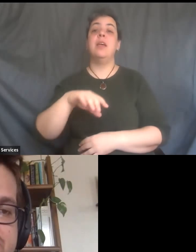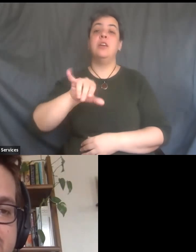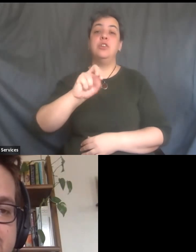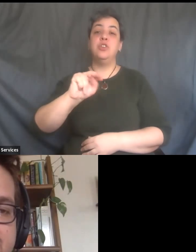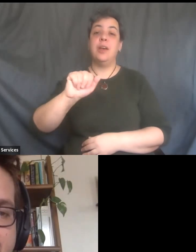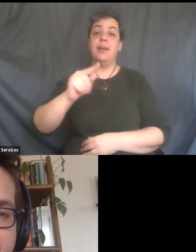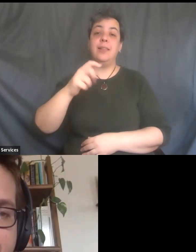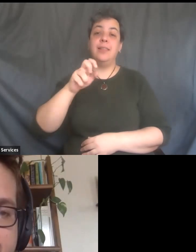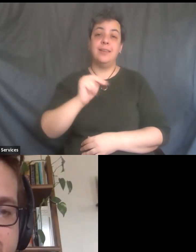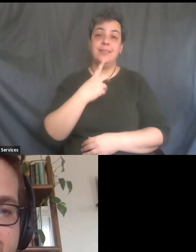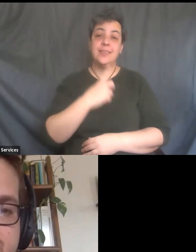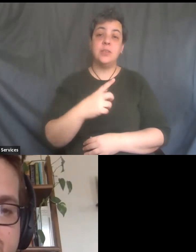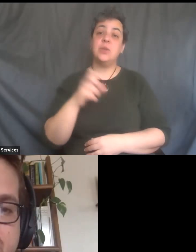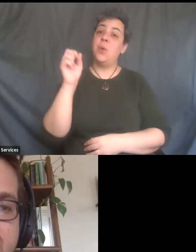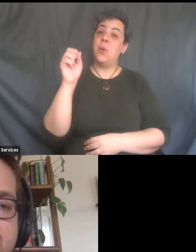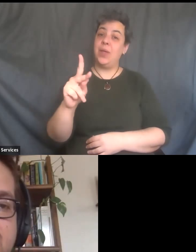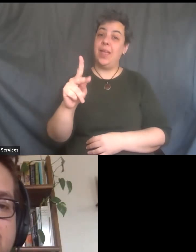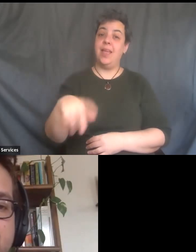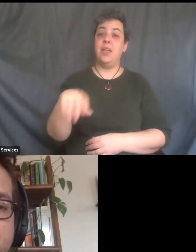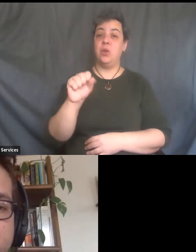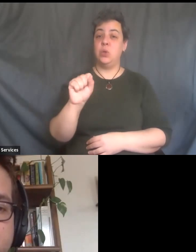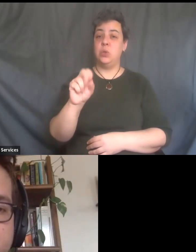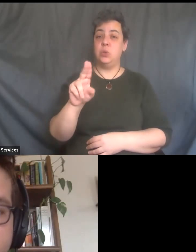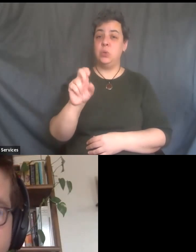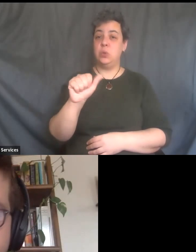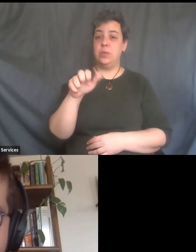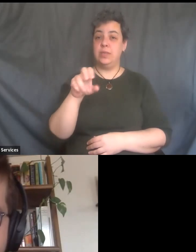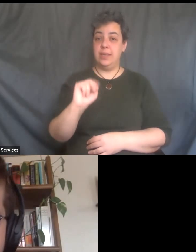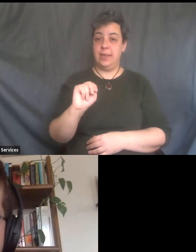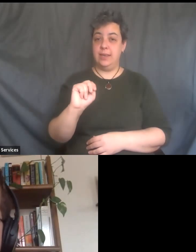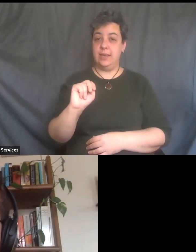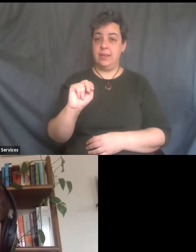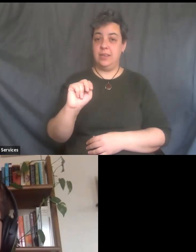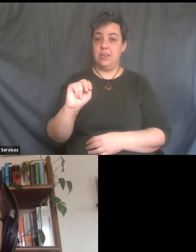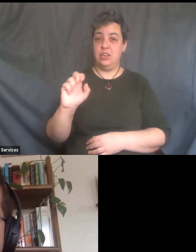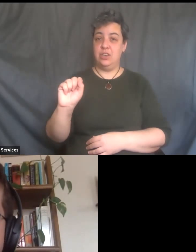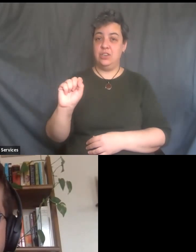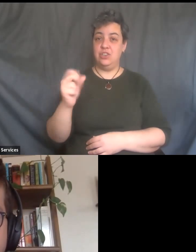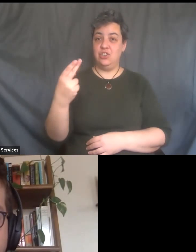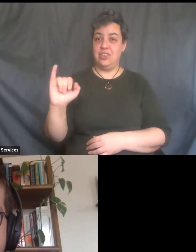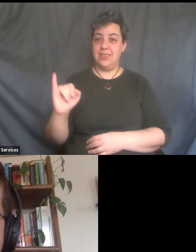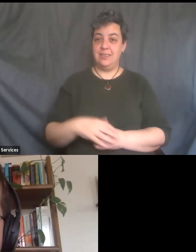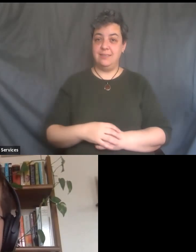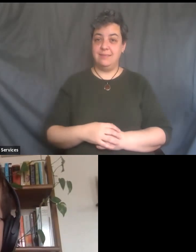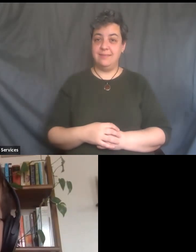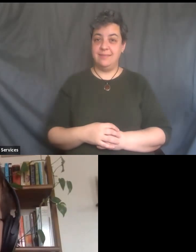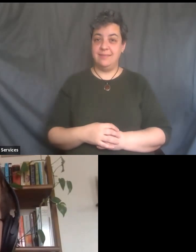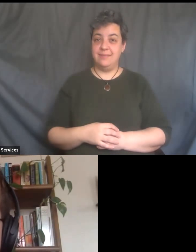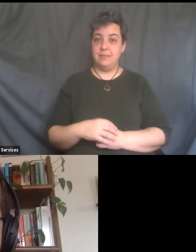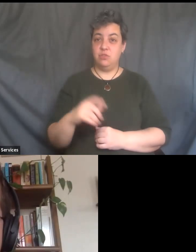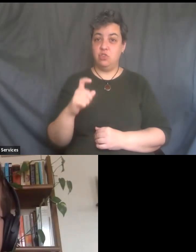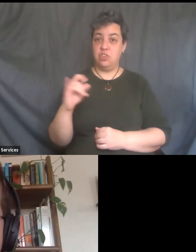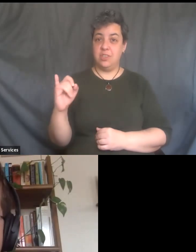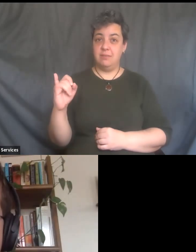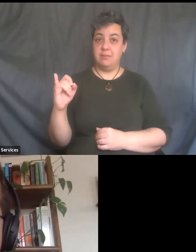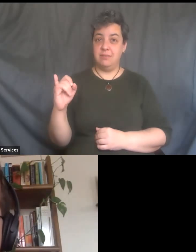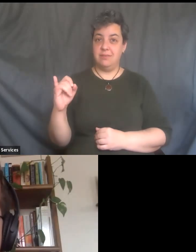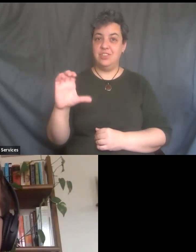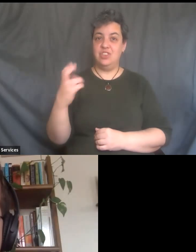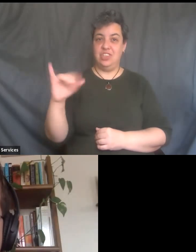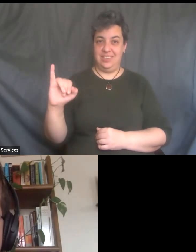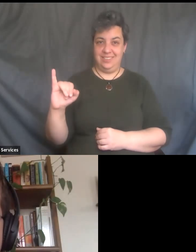Susan Chi, I'm going to allow you to talk. You should be able to unmute yourself and ask your question now. Hi, Dr. Ige.